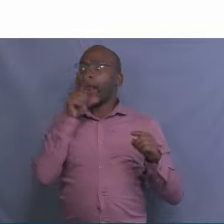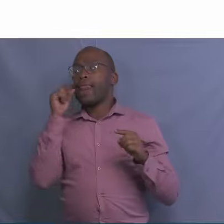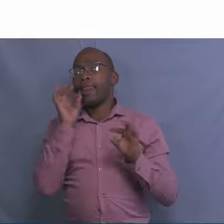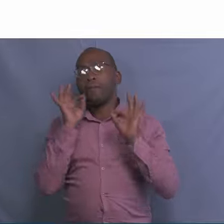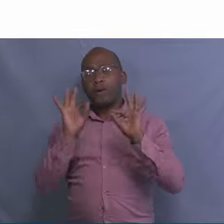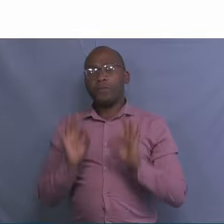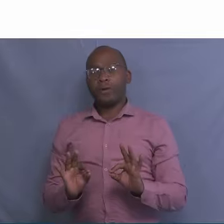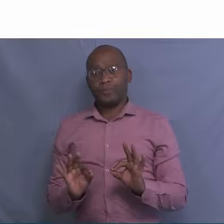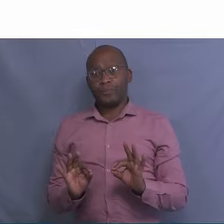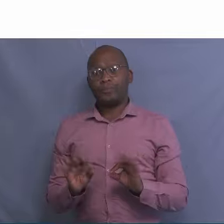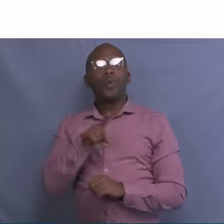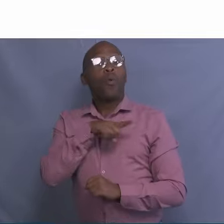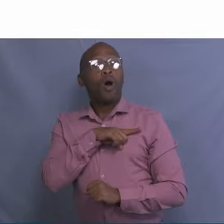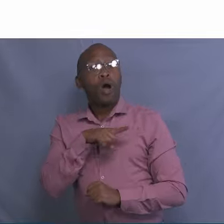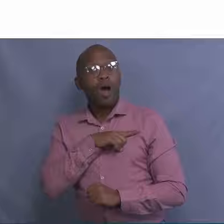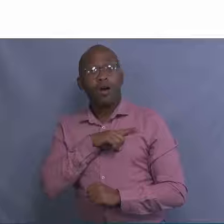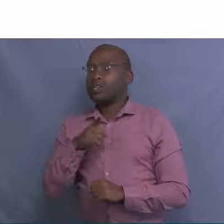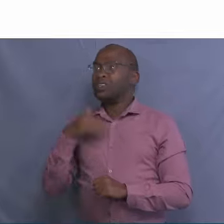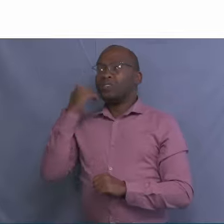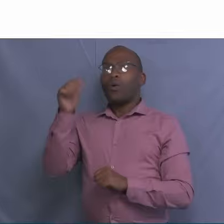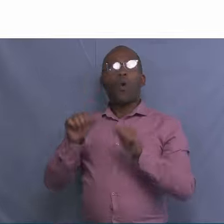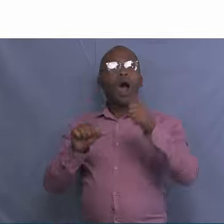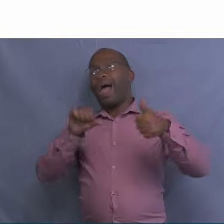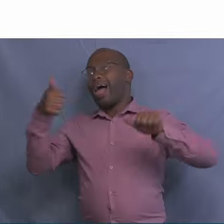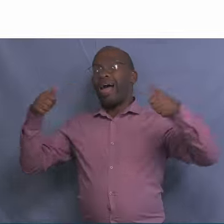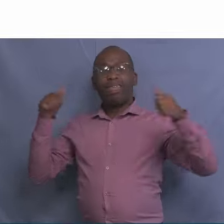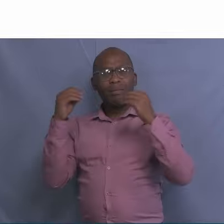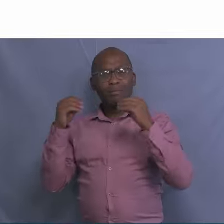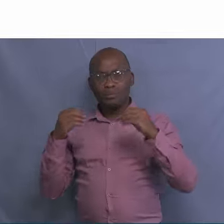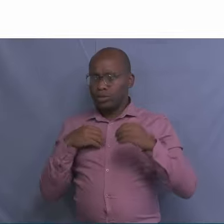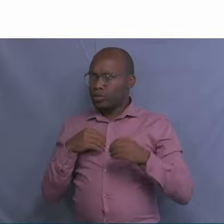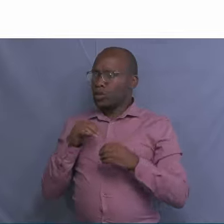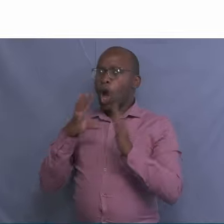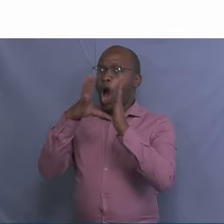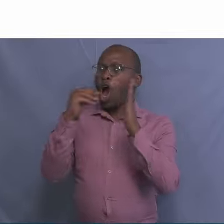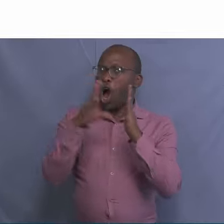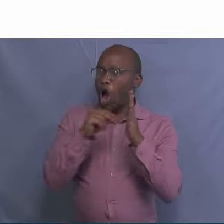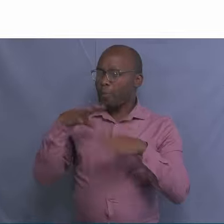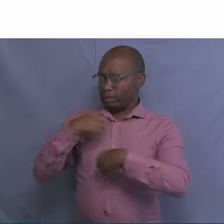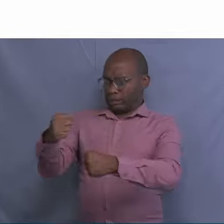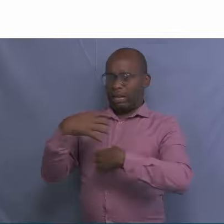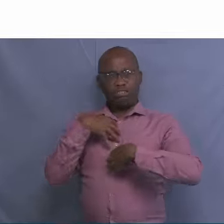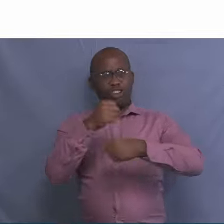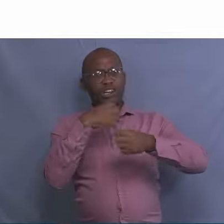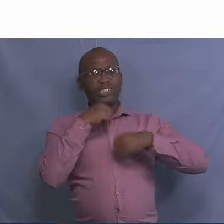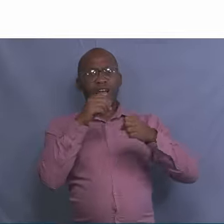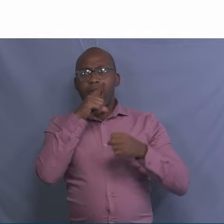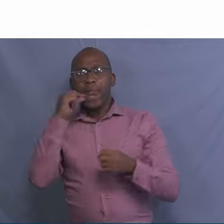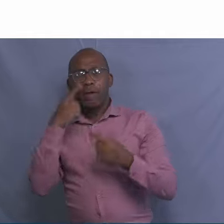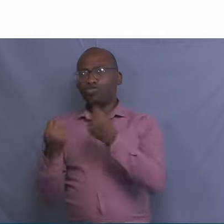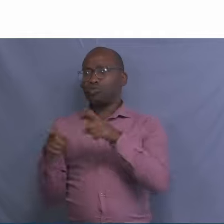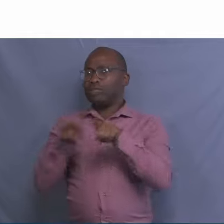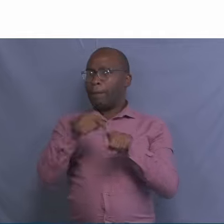to ensure that no other businesses using the name of the business, businesses are encouraged to trademark